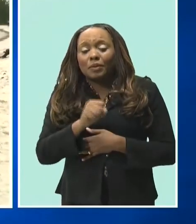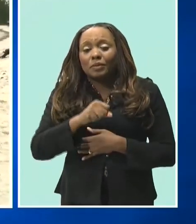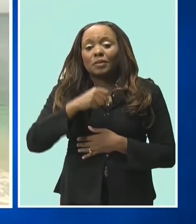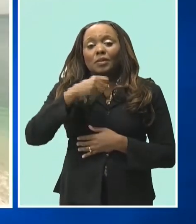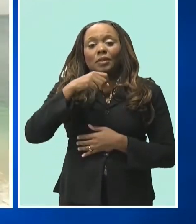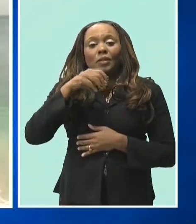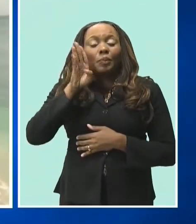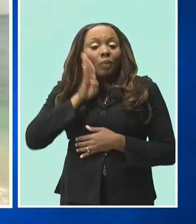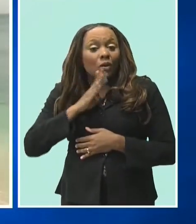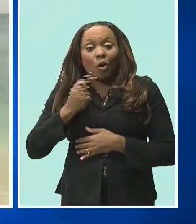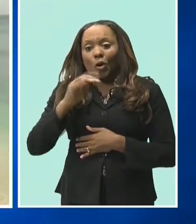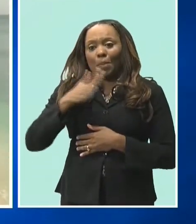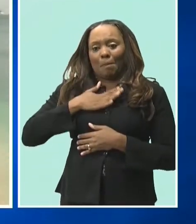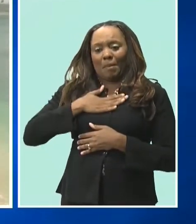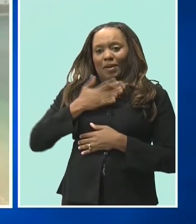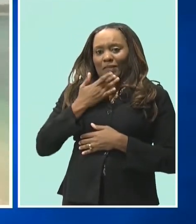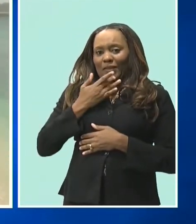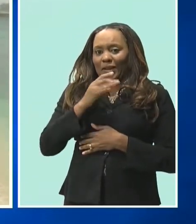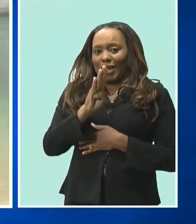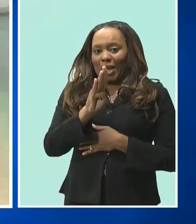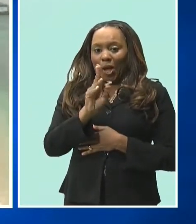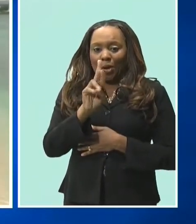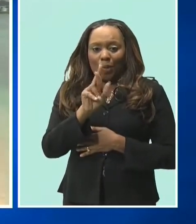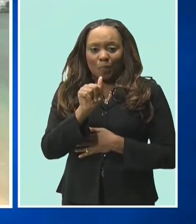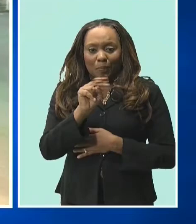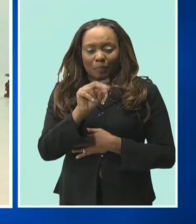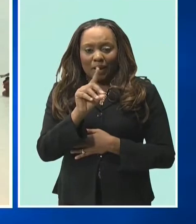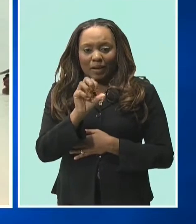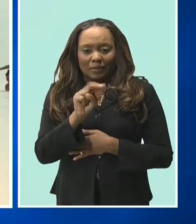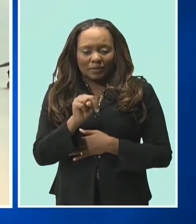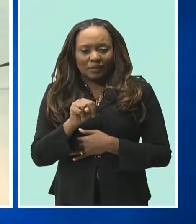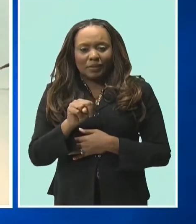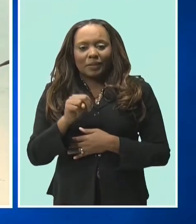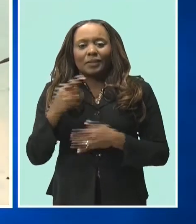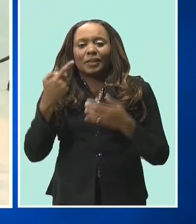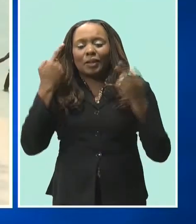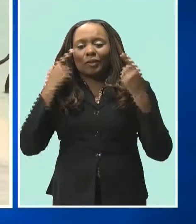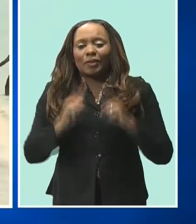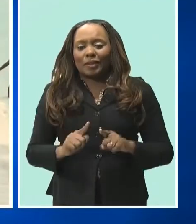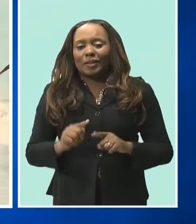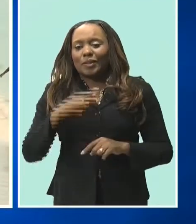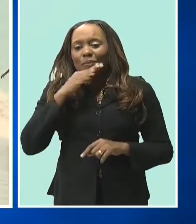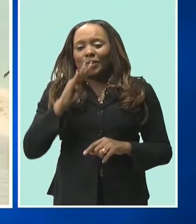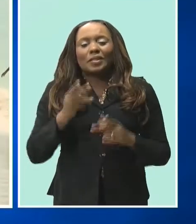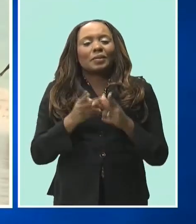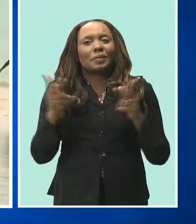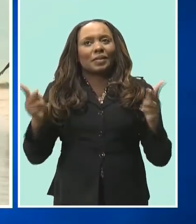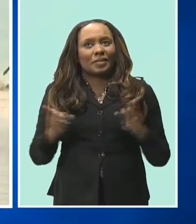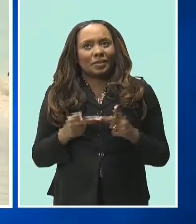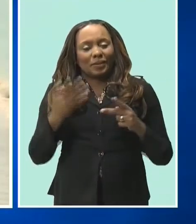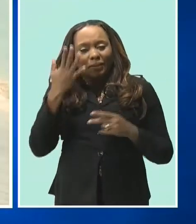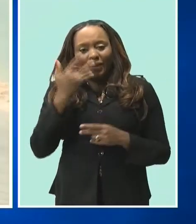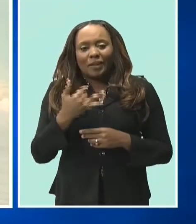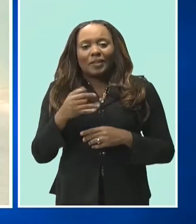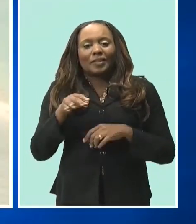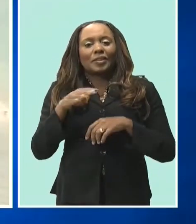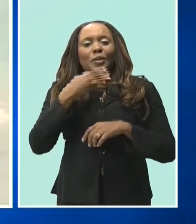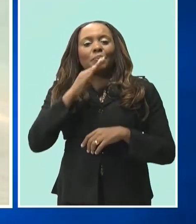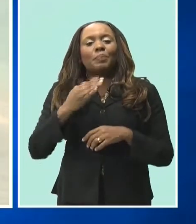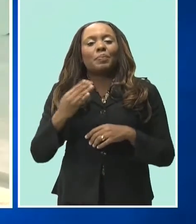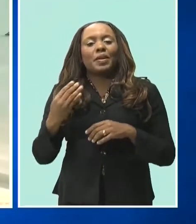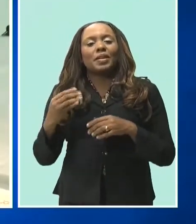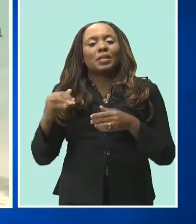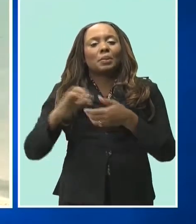my personal favorite, Brandon's, Barbadians agree it's the place to be. After all, the beach belonged to